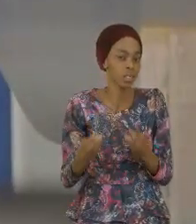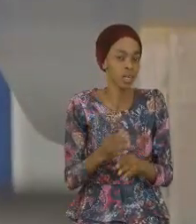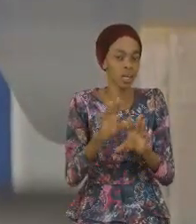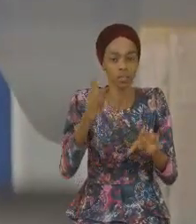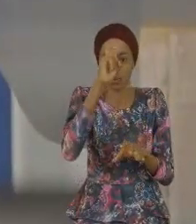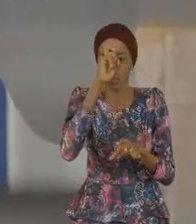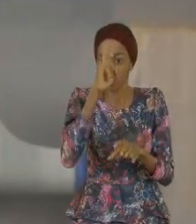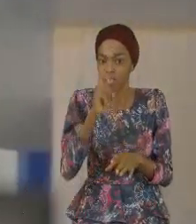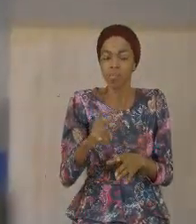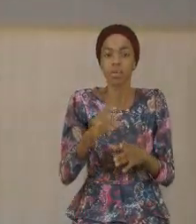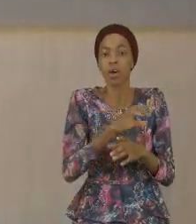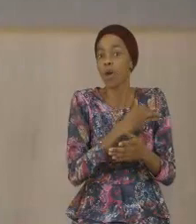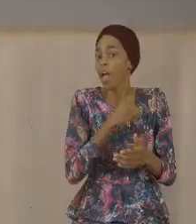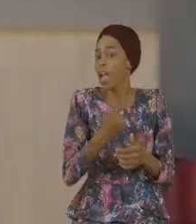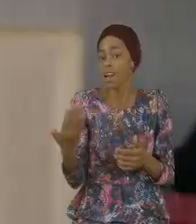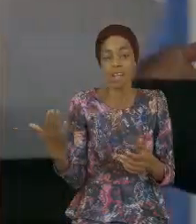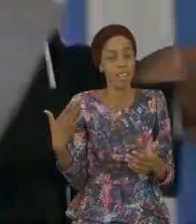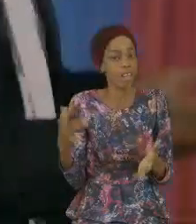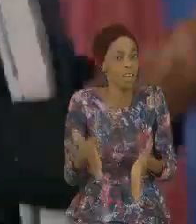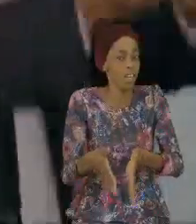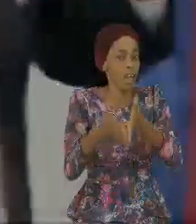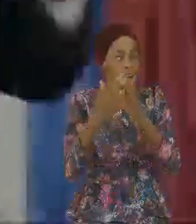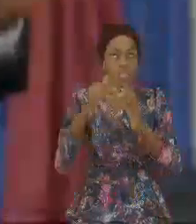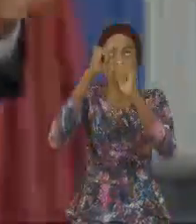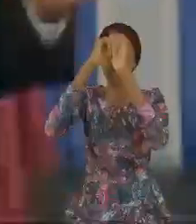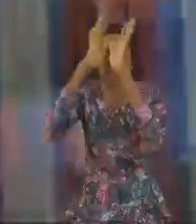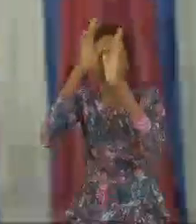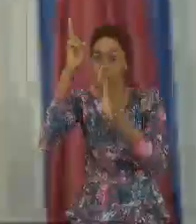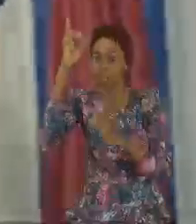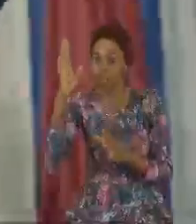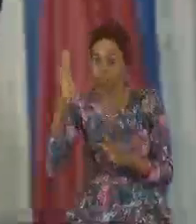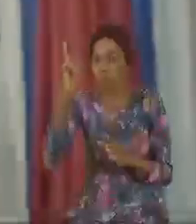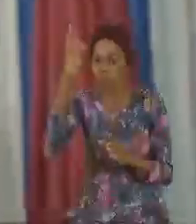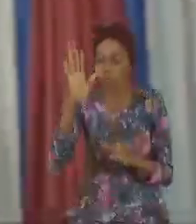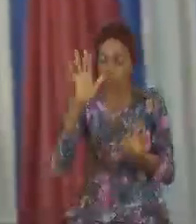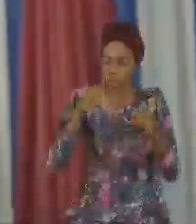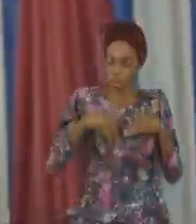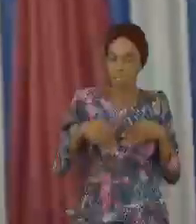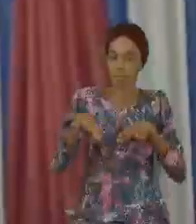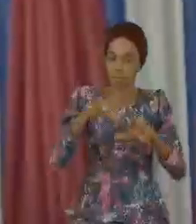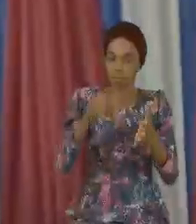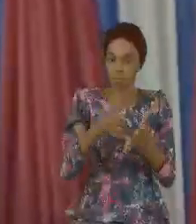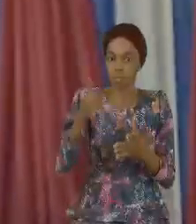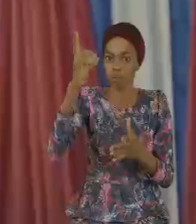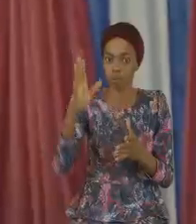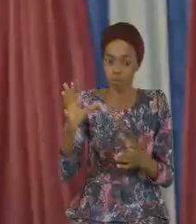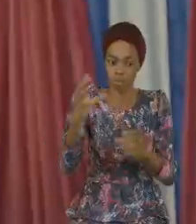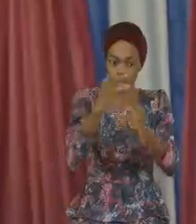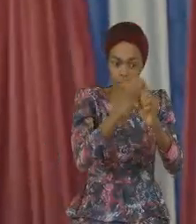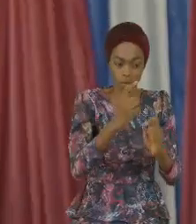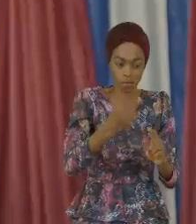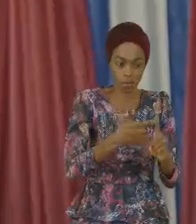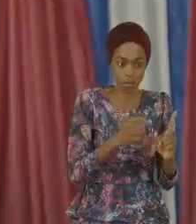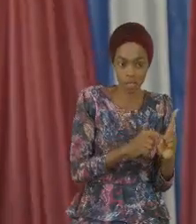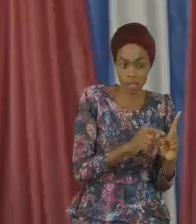he asked, the Father always did. And then the Lord had said, take them from this point and take them to that